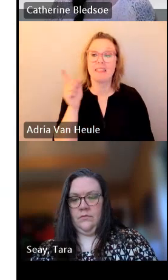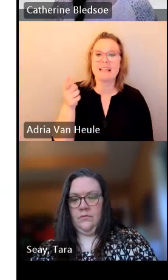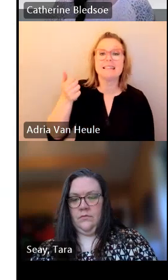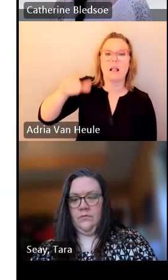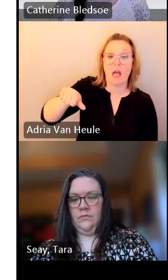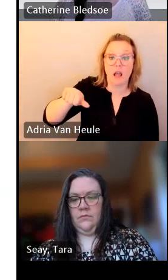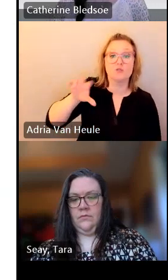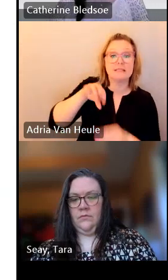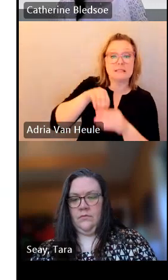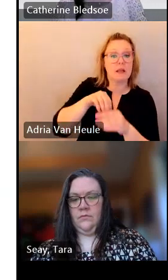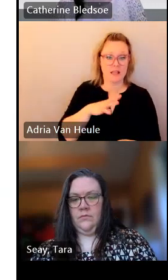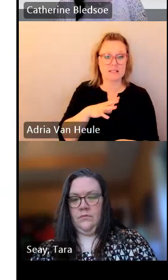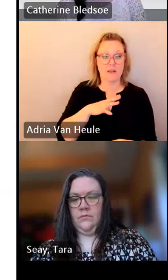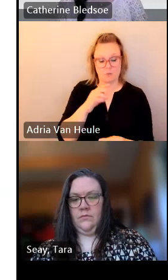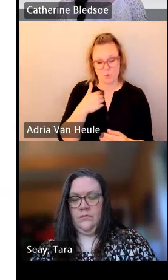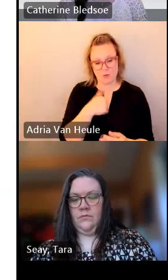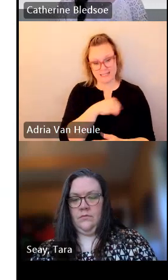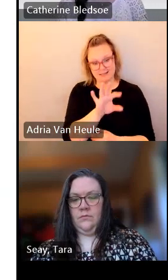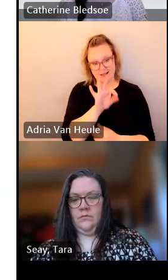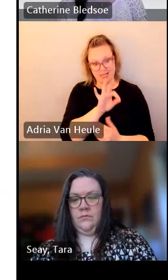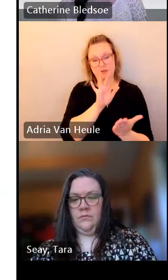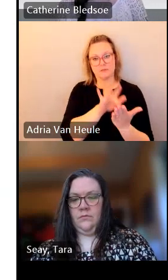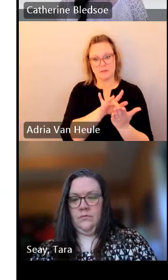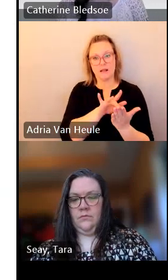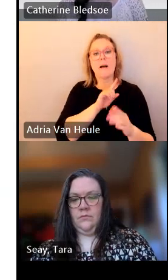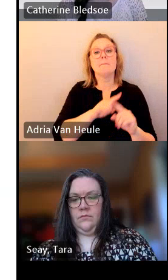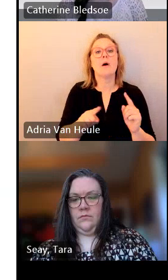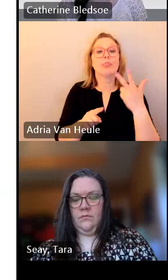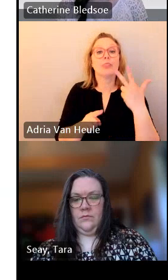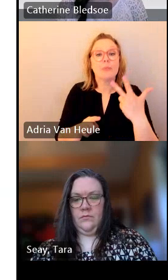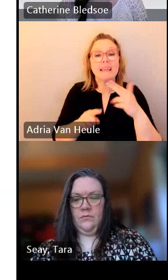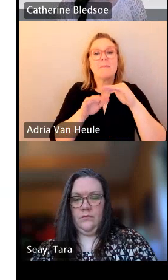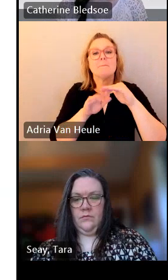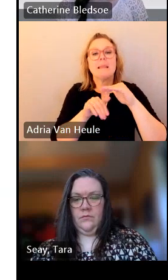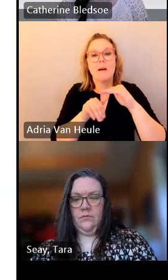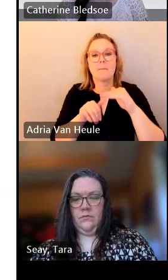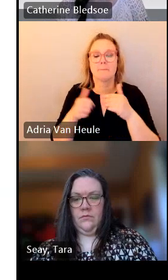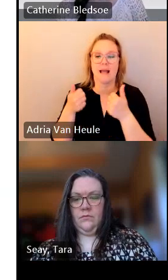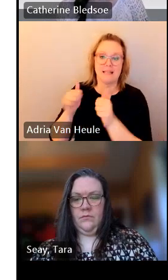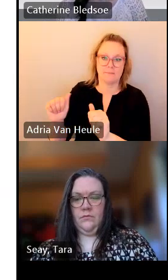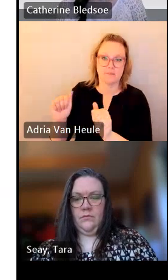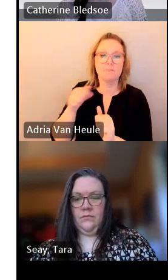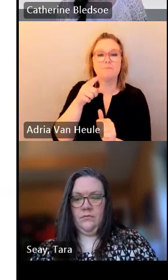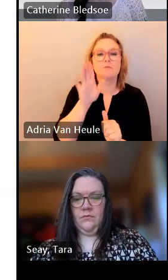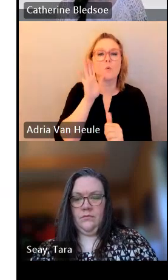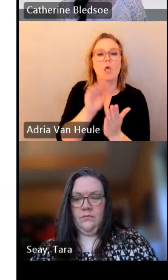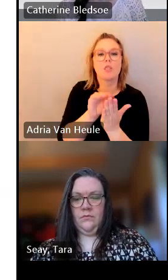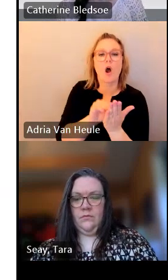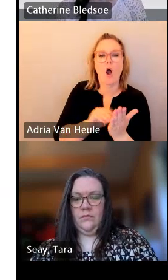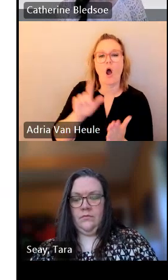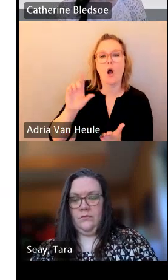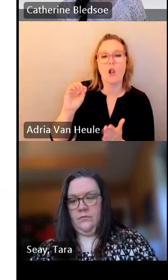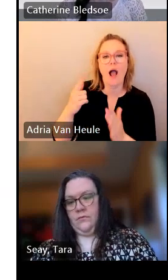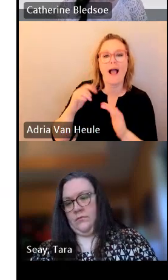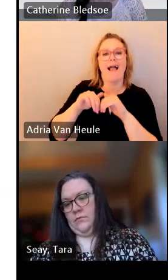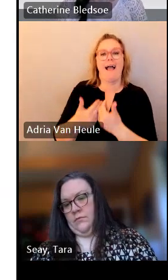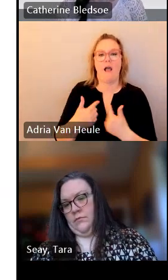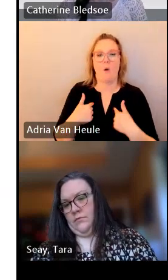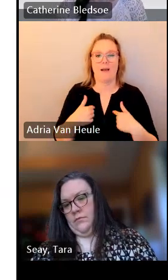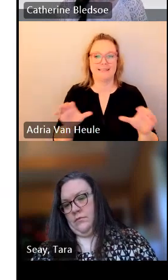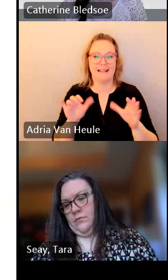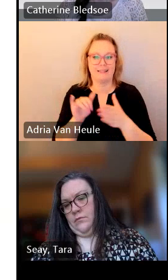options. But 3 minimum attempts, and you're going to log how you did that. So when you look at this form, you'll see that you're going to indicate